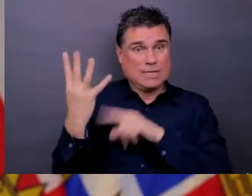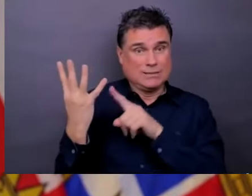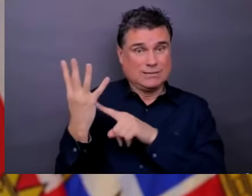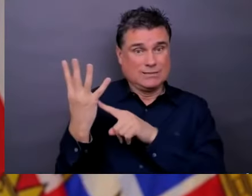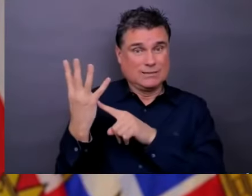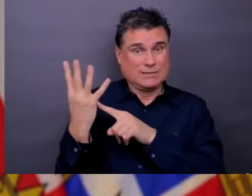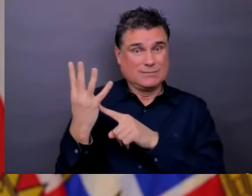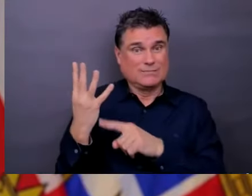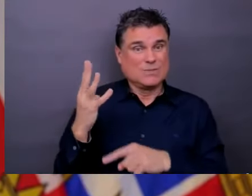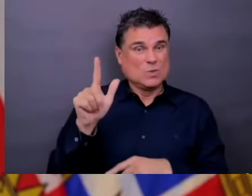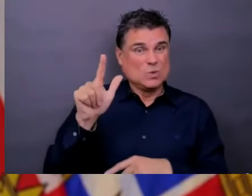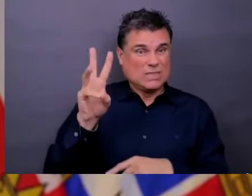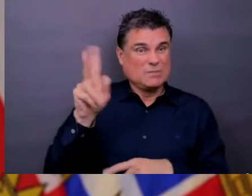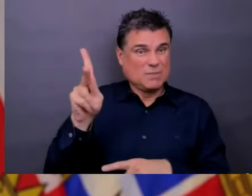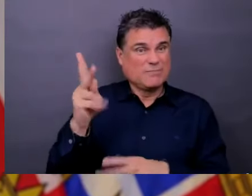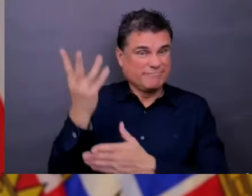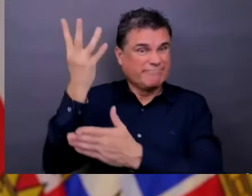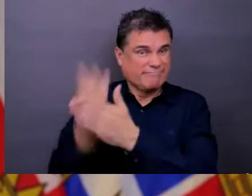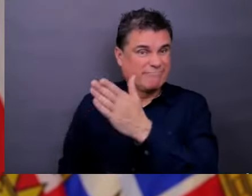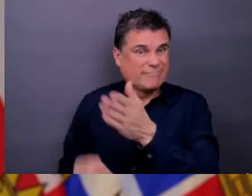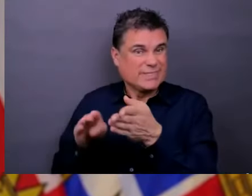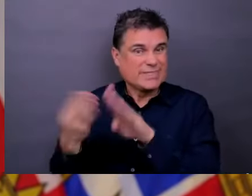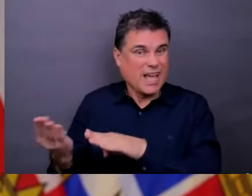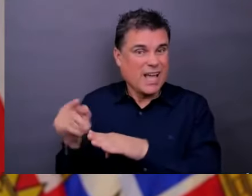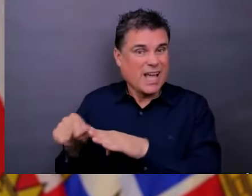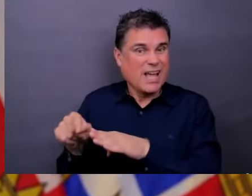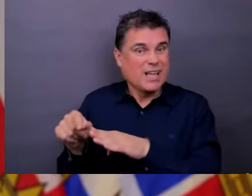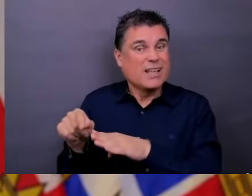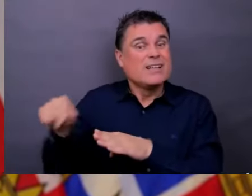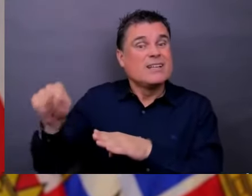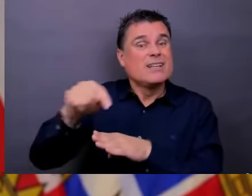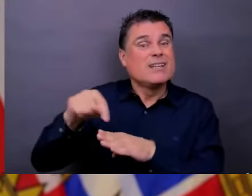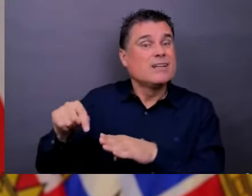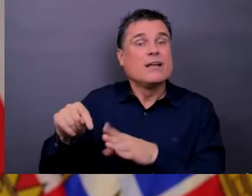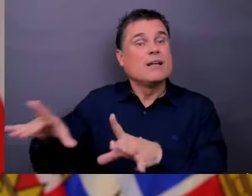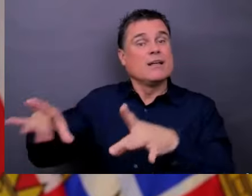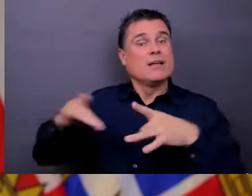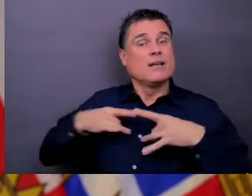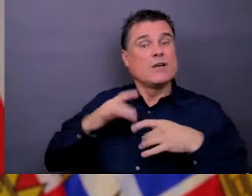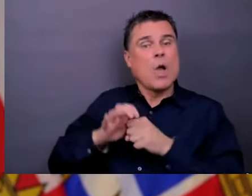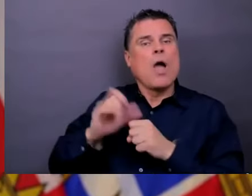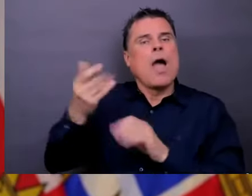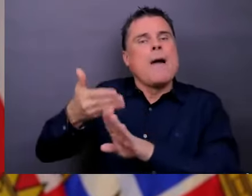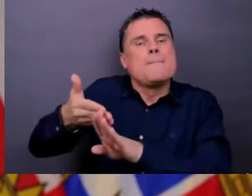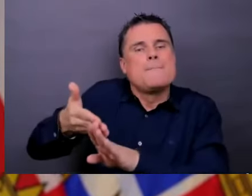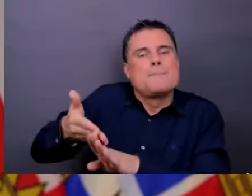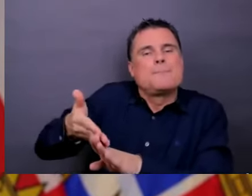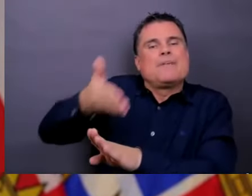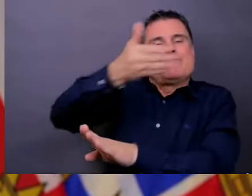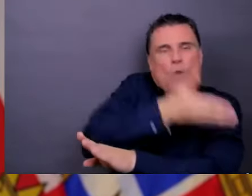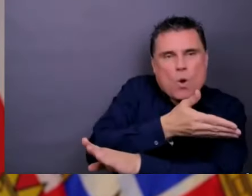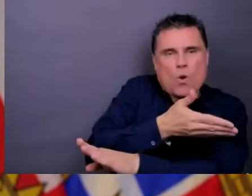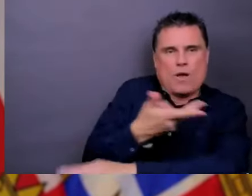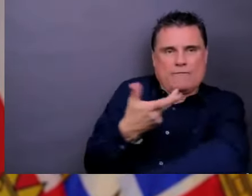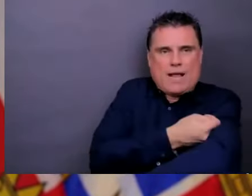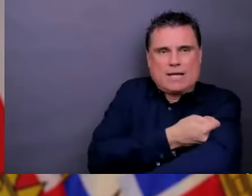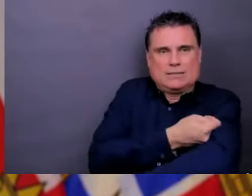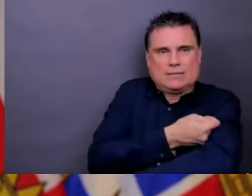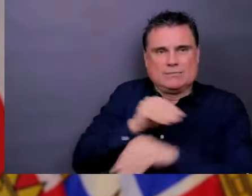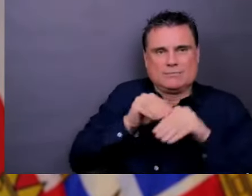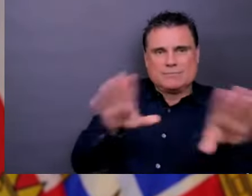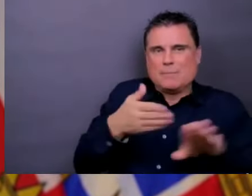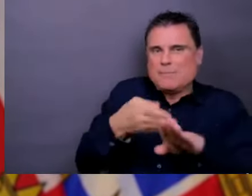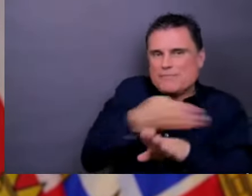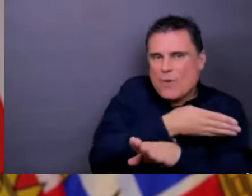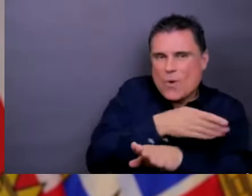potential exposures or a resident as being an outbreak. So we also know that there's a period of time before your